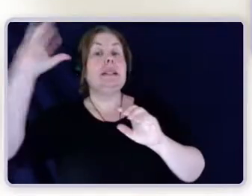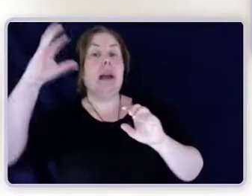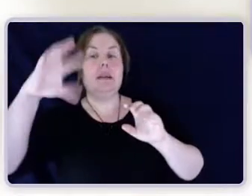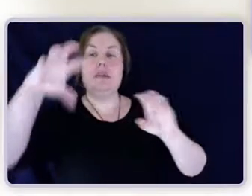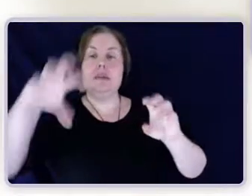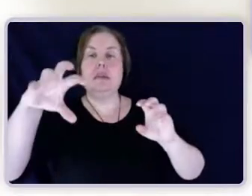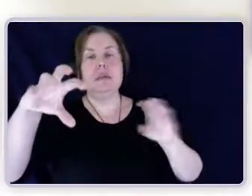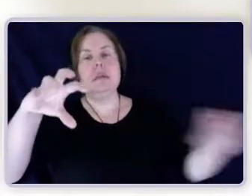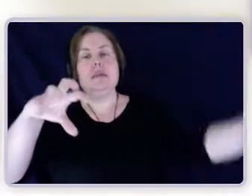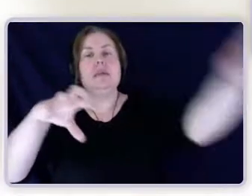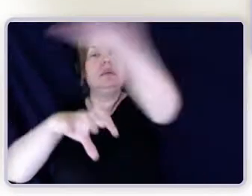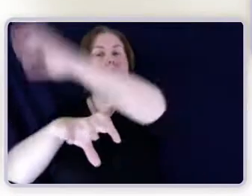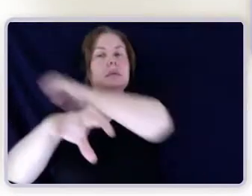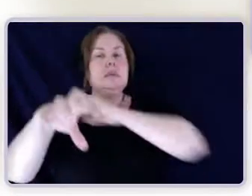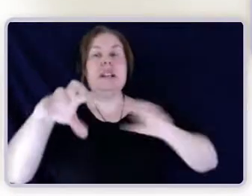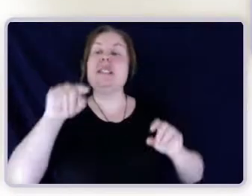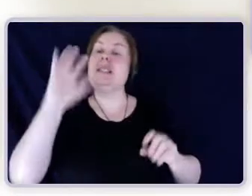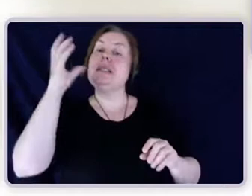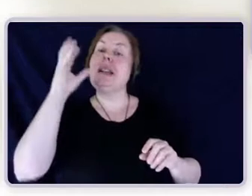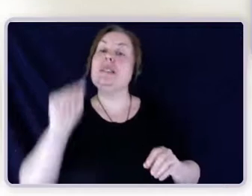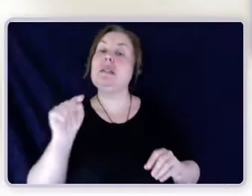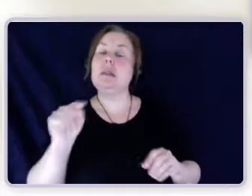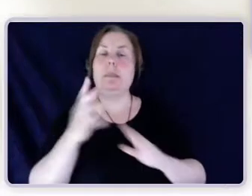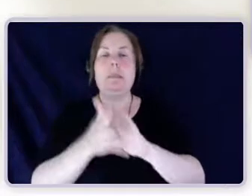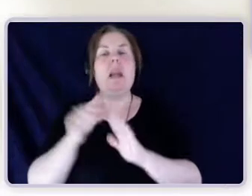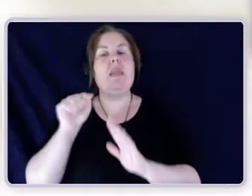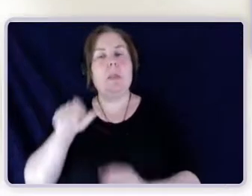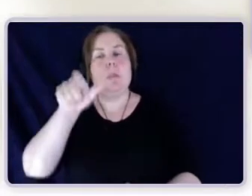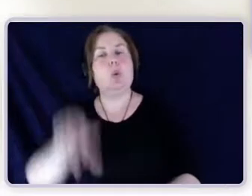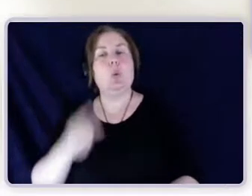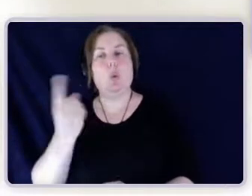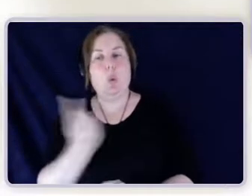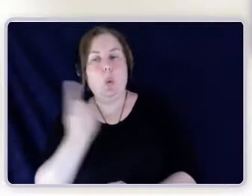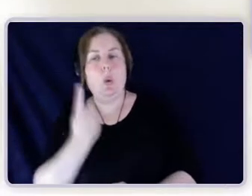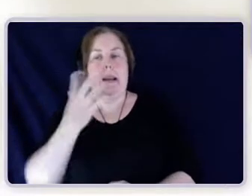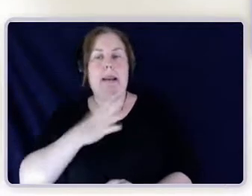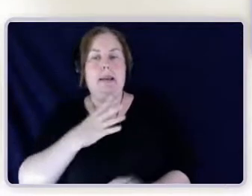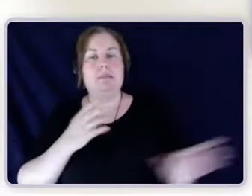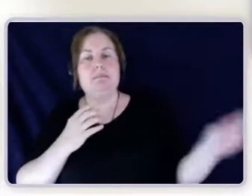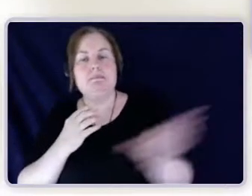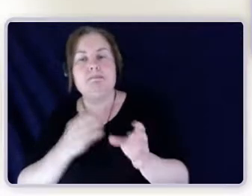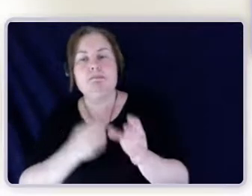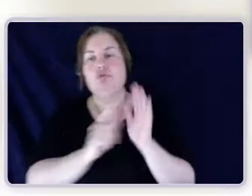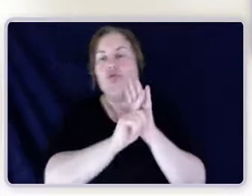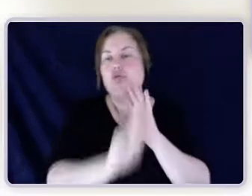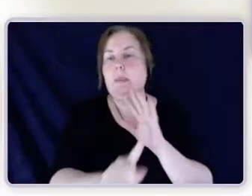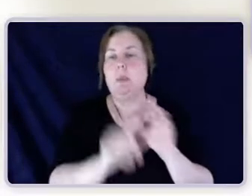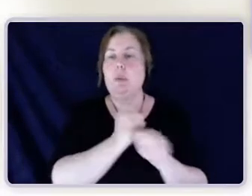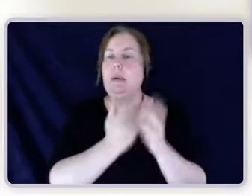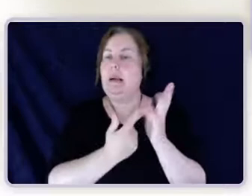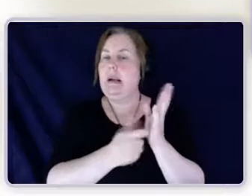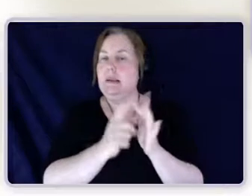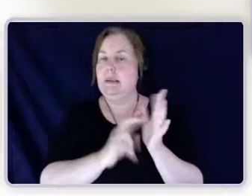person. So all the supports, practicable and appropriate supports, should be made available to the